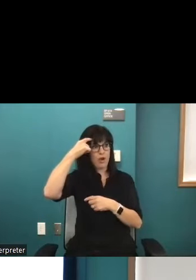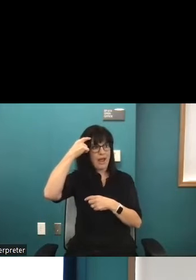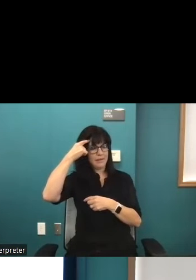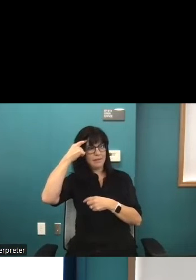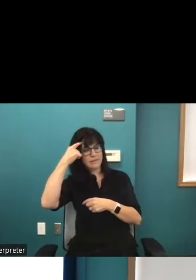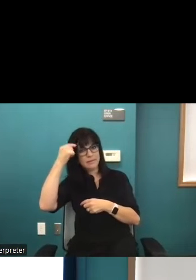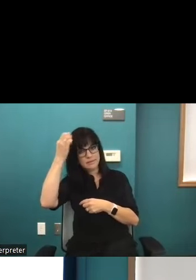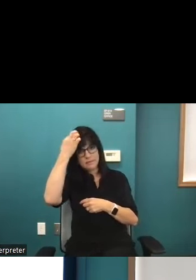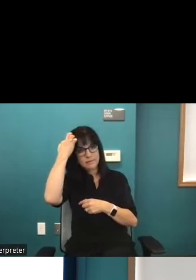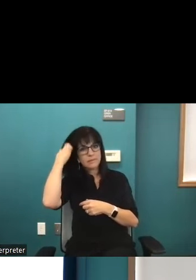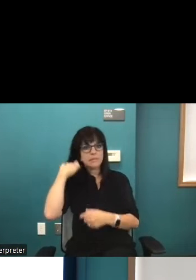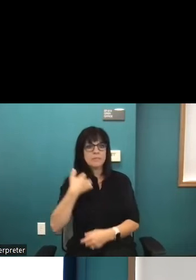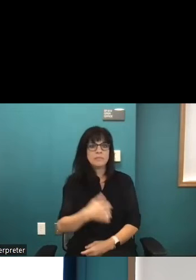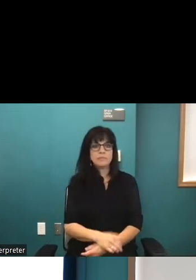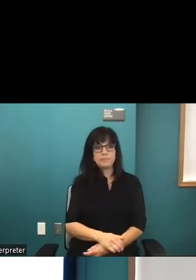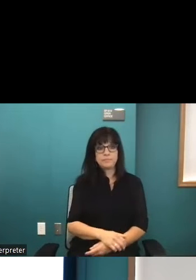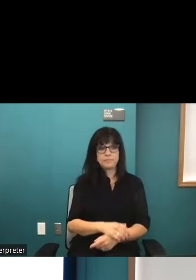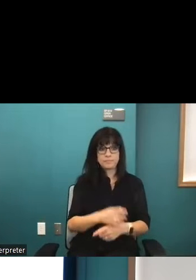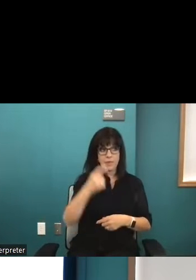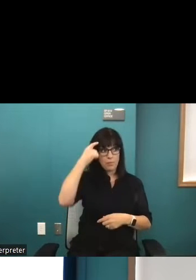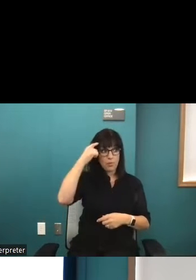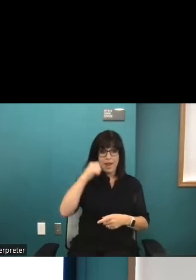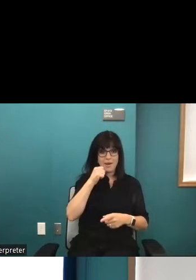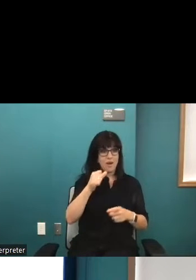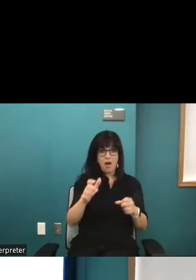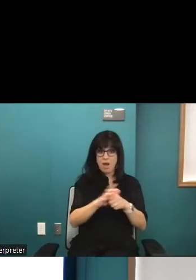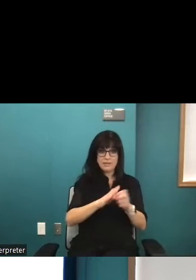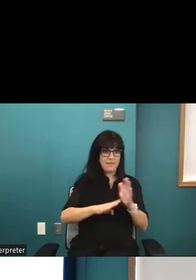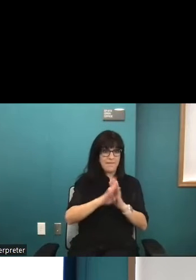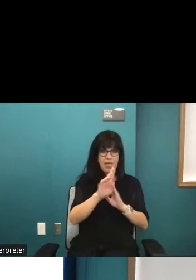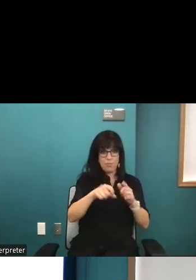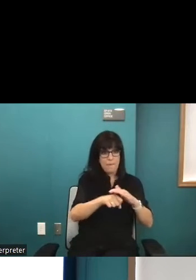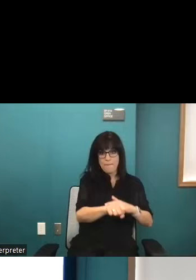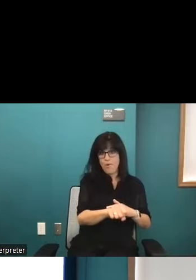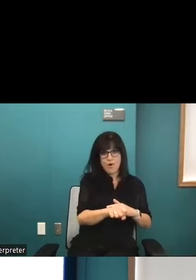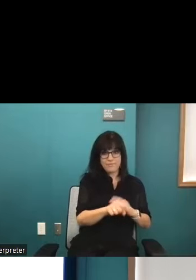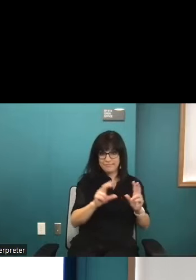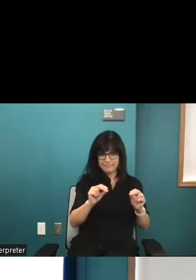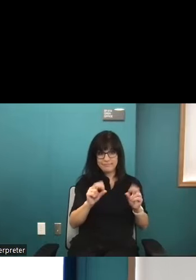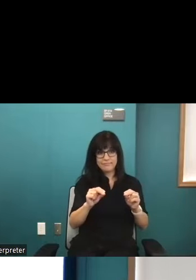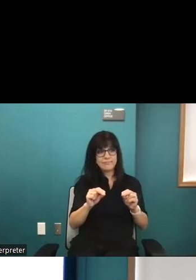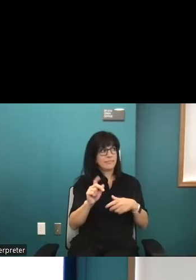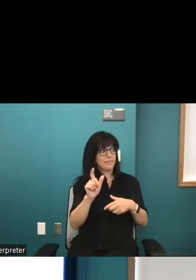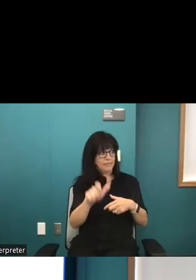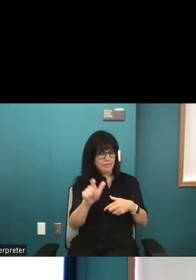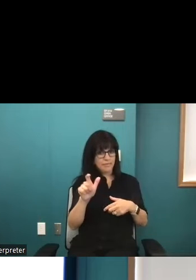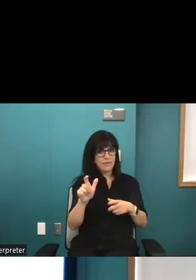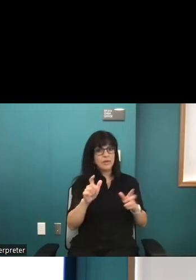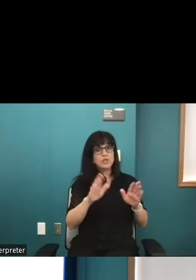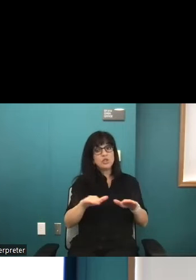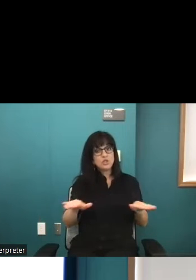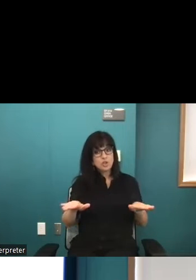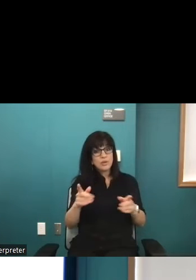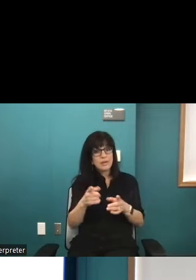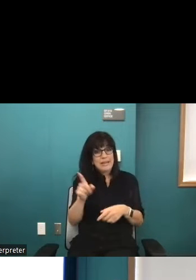clicks. We know that the brain isn't fully developed at birth, and that children, you can click again, need